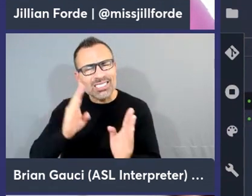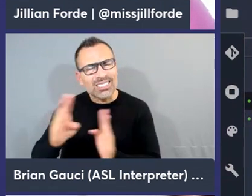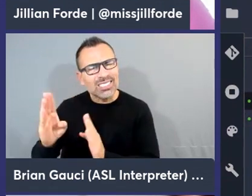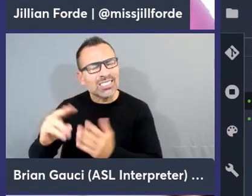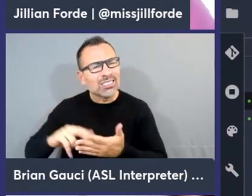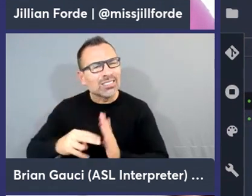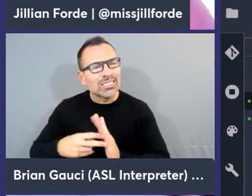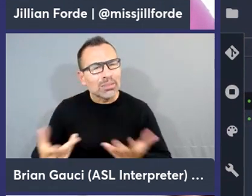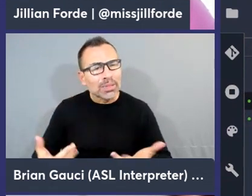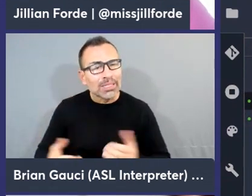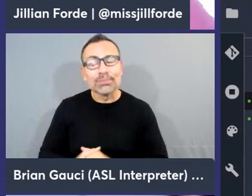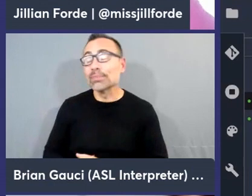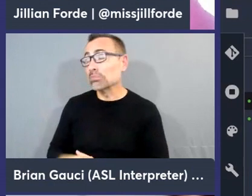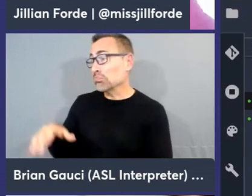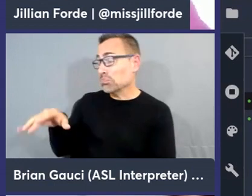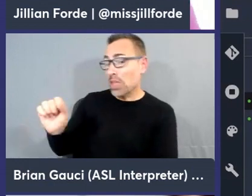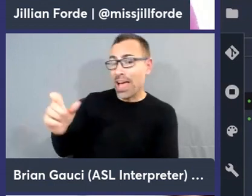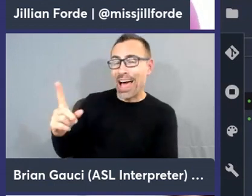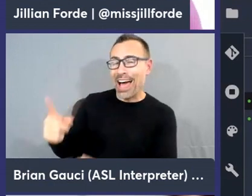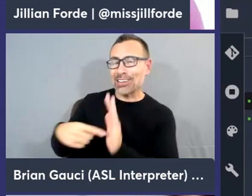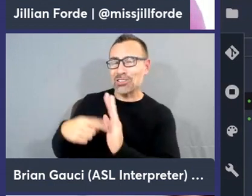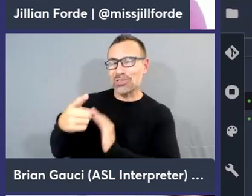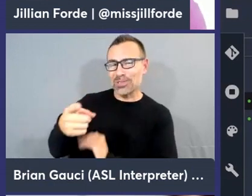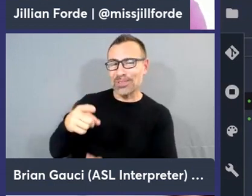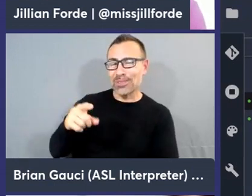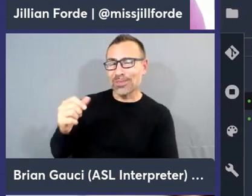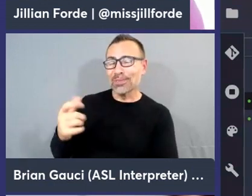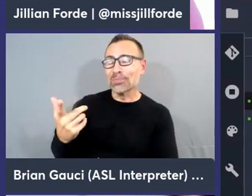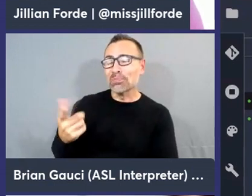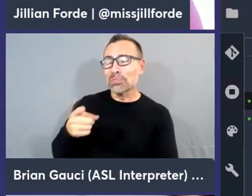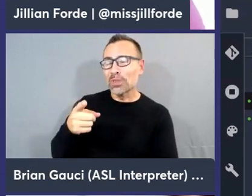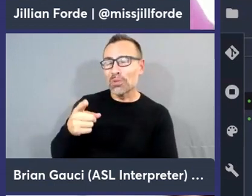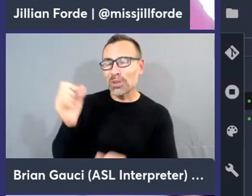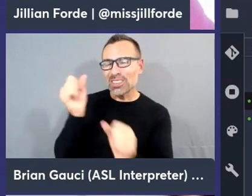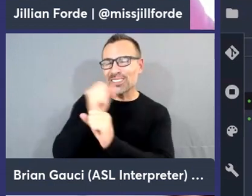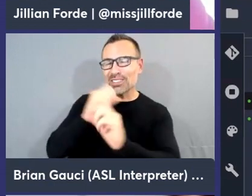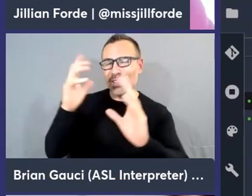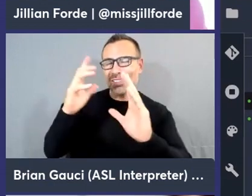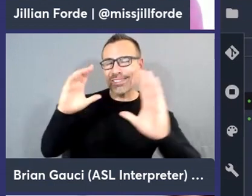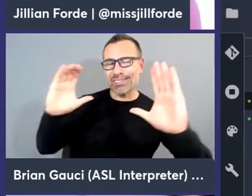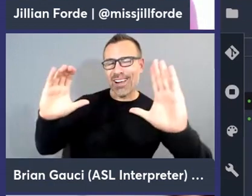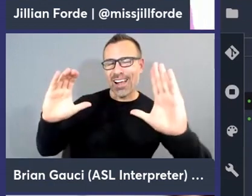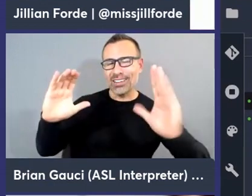an infographic, right? So if you look at this bottom section of this, right,